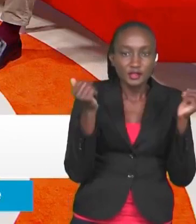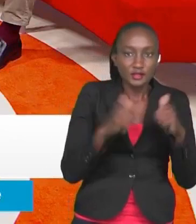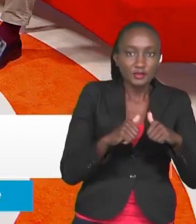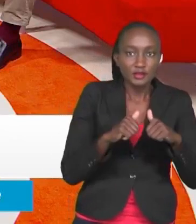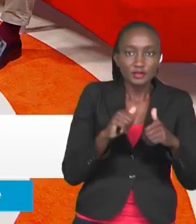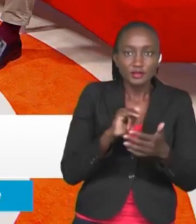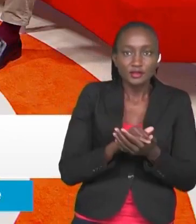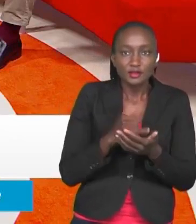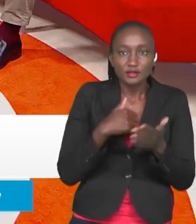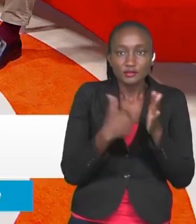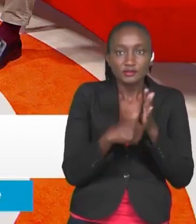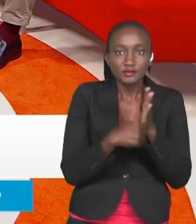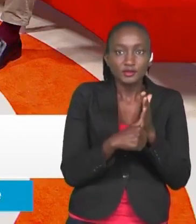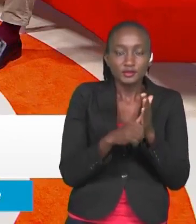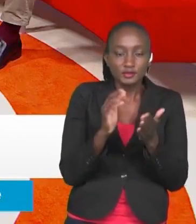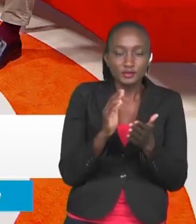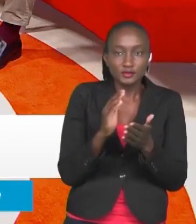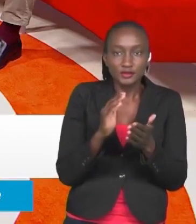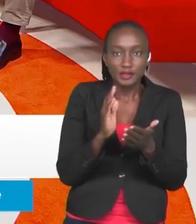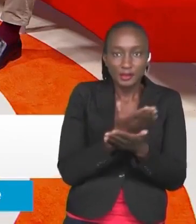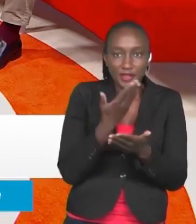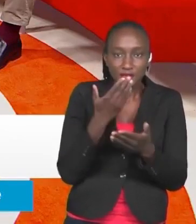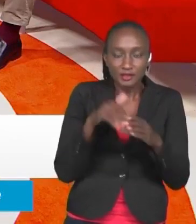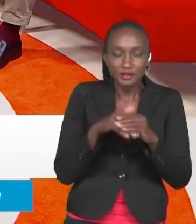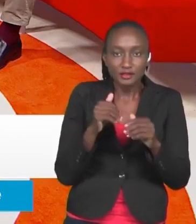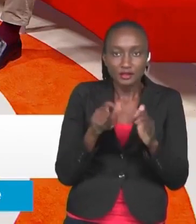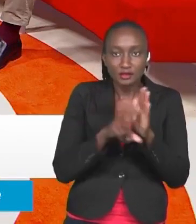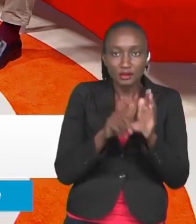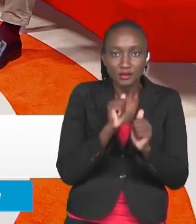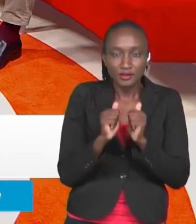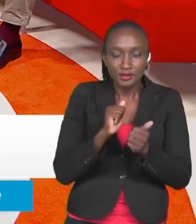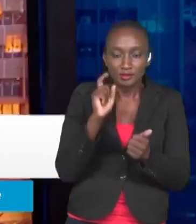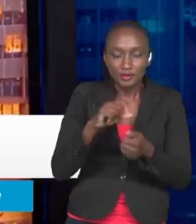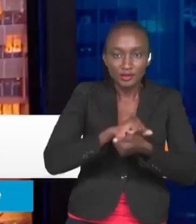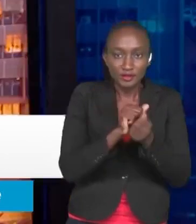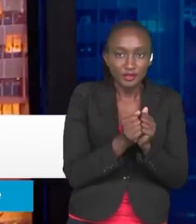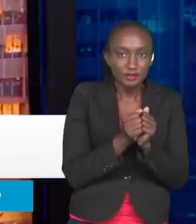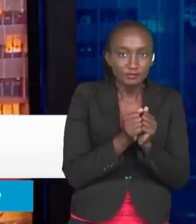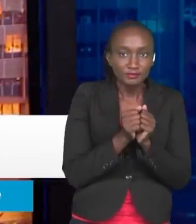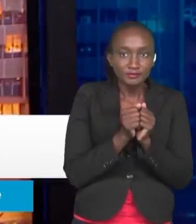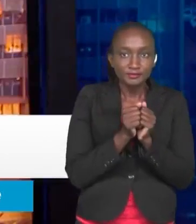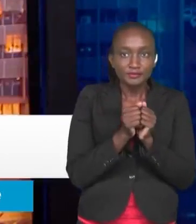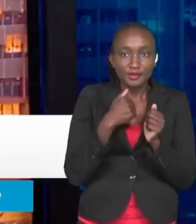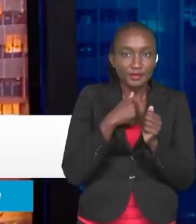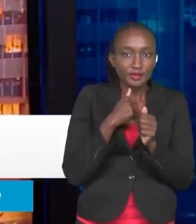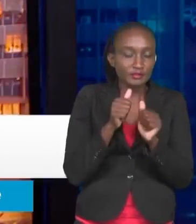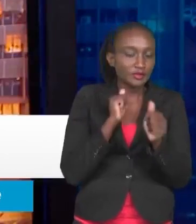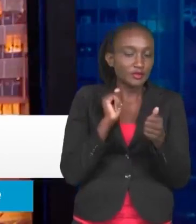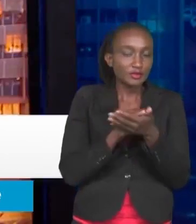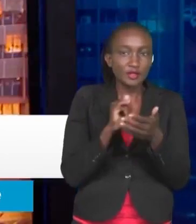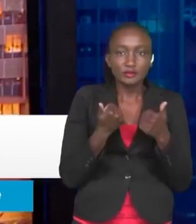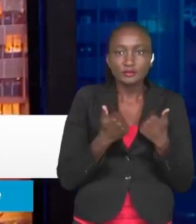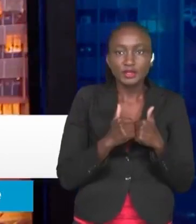certain problematic sections of the Sexual Offences Act that did redress. Mm-hmm. I do not refuse that there are